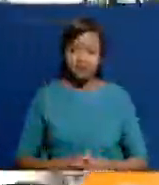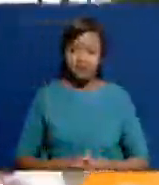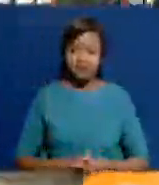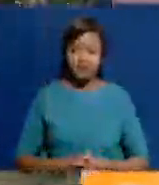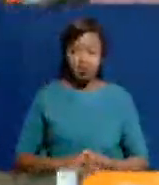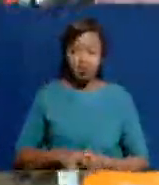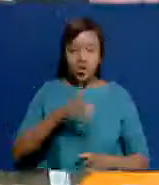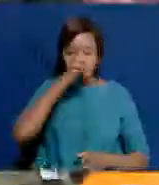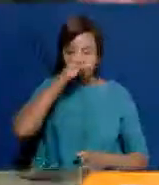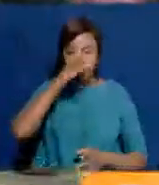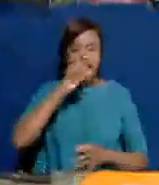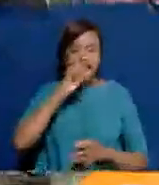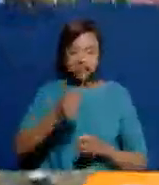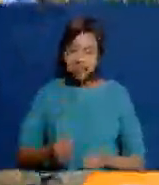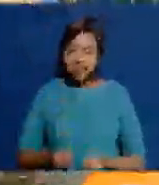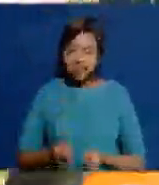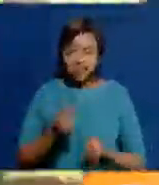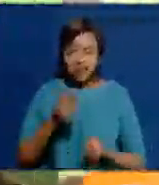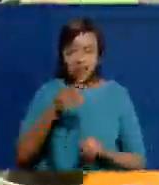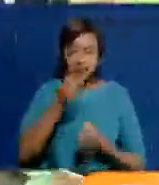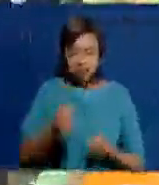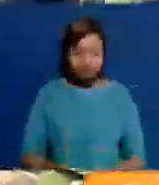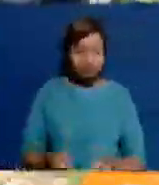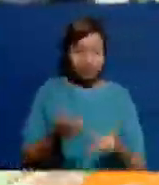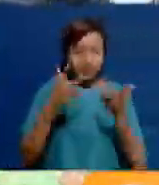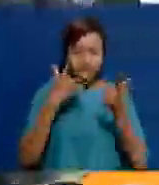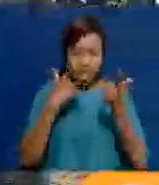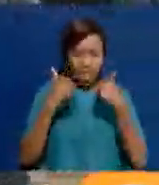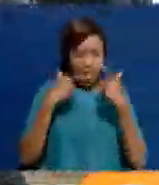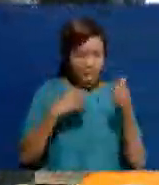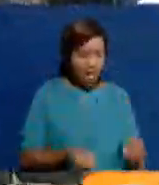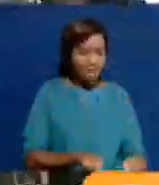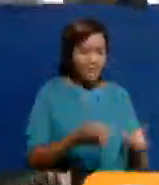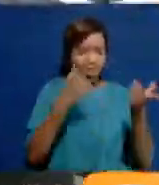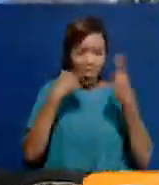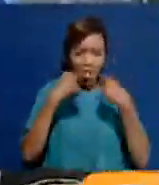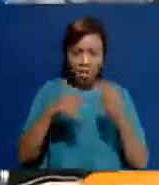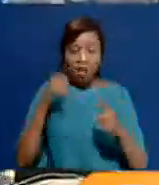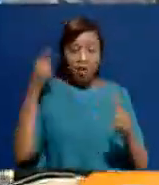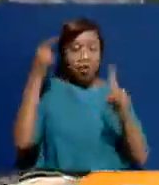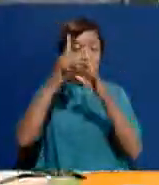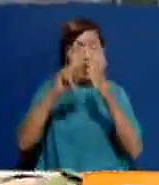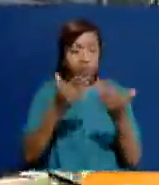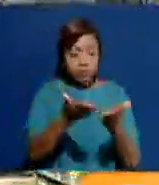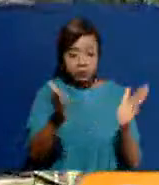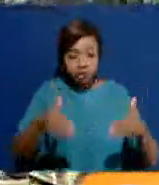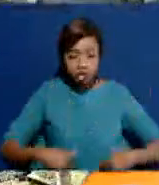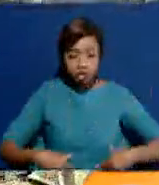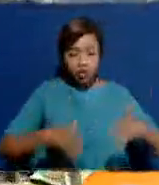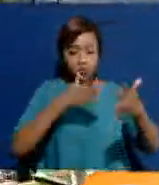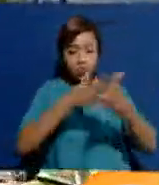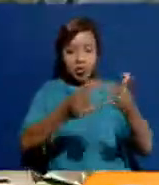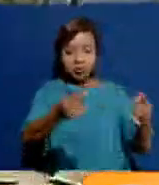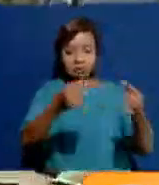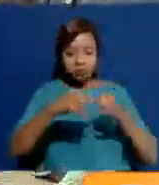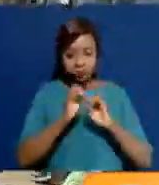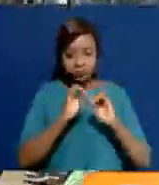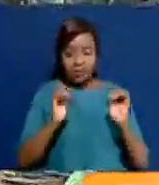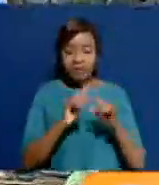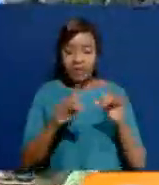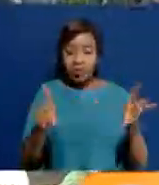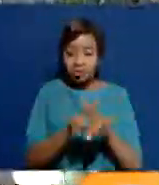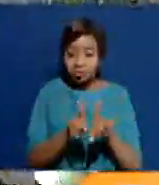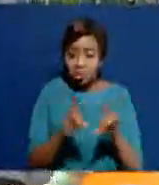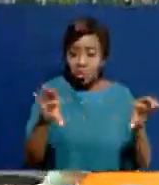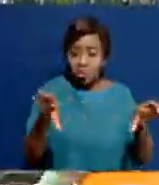Police forced to lob tear gas to disperse the youth who are attempting to gain entry into the estate. Attempts by the Kanini Kega faction to gain